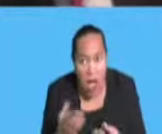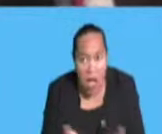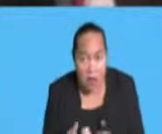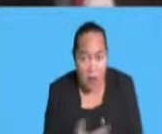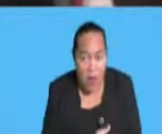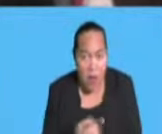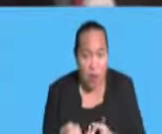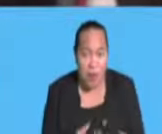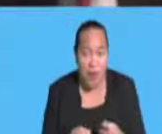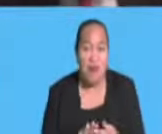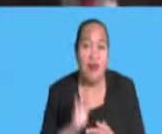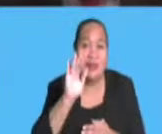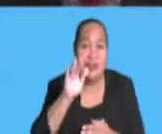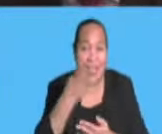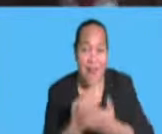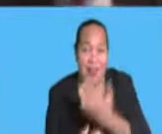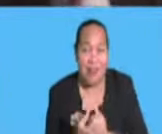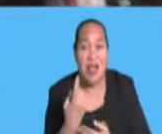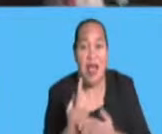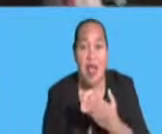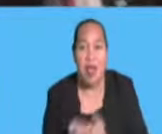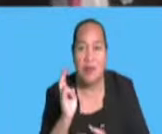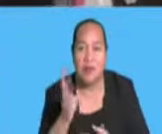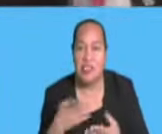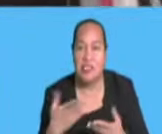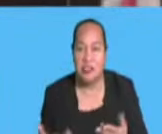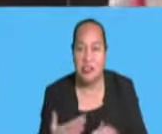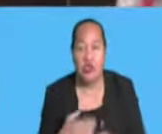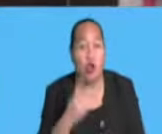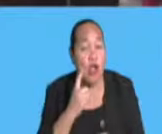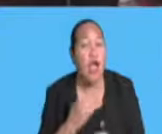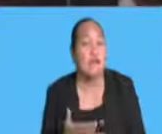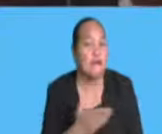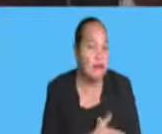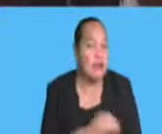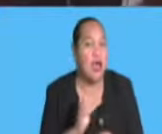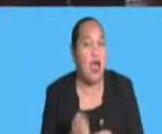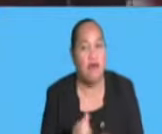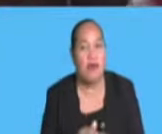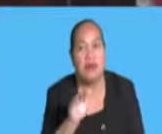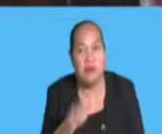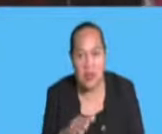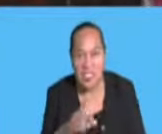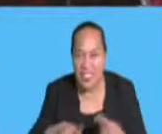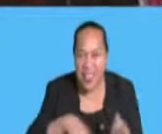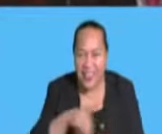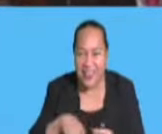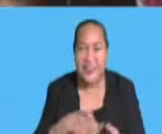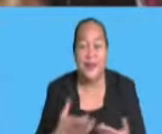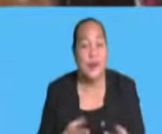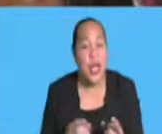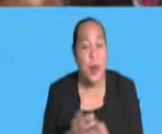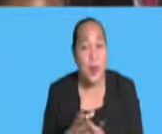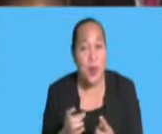have been included in the planning and implementation of the post-disaster process. Mr. Speaker said it is pertinent to point